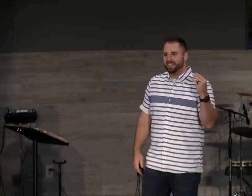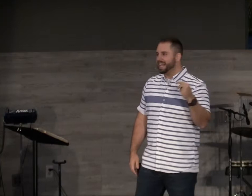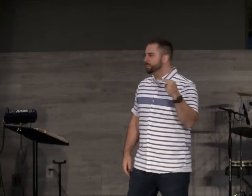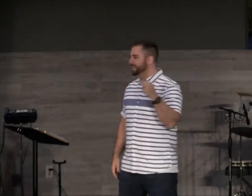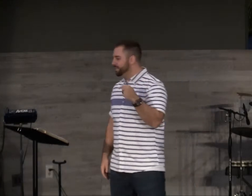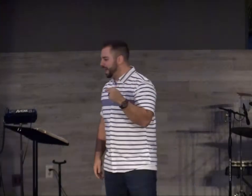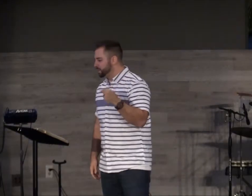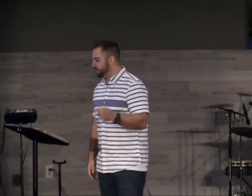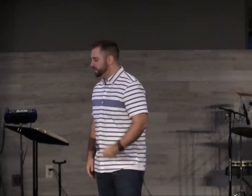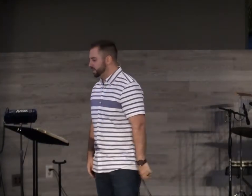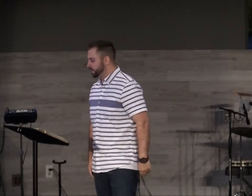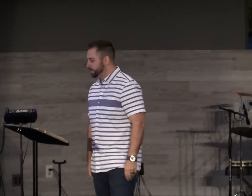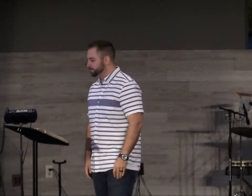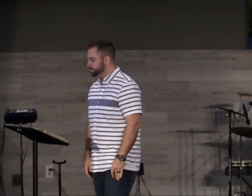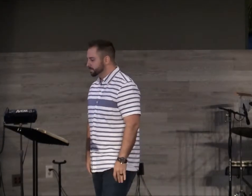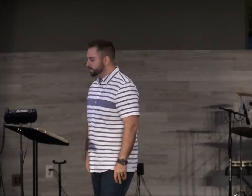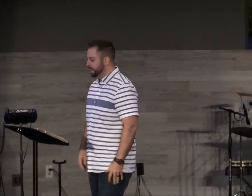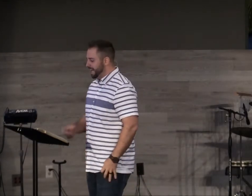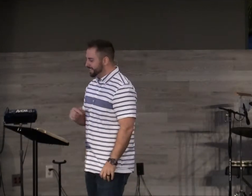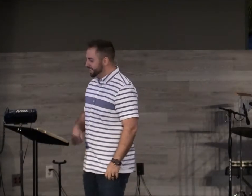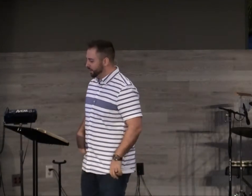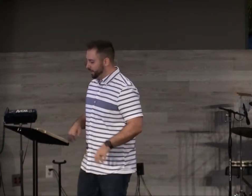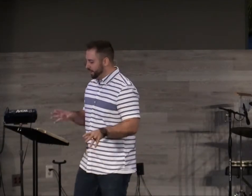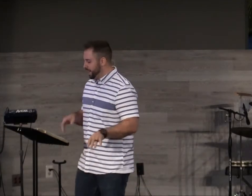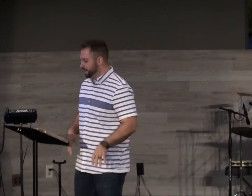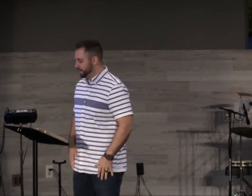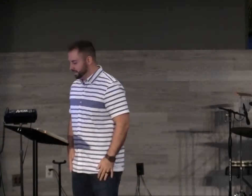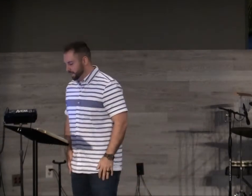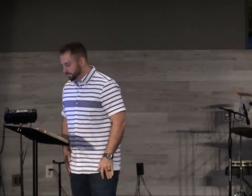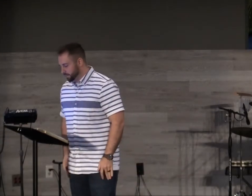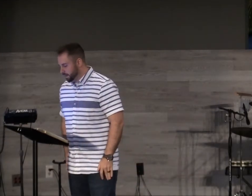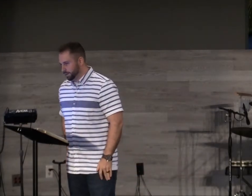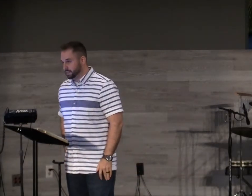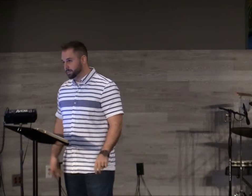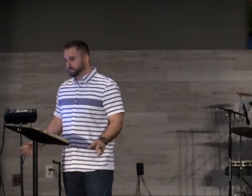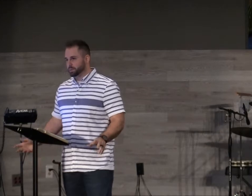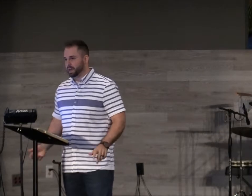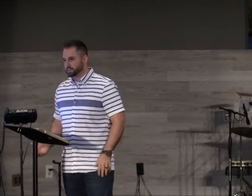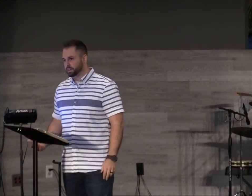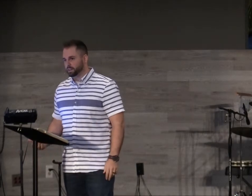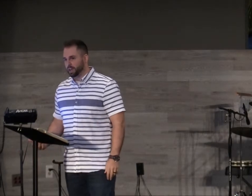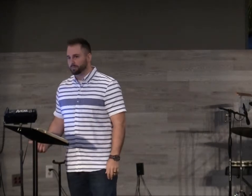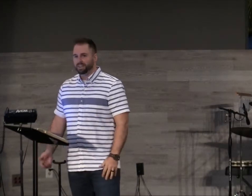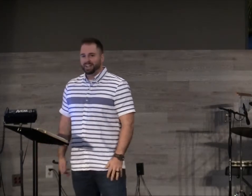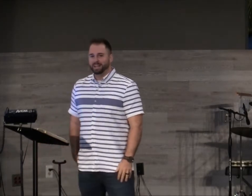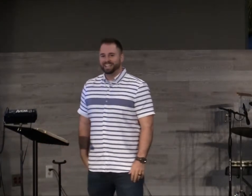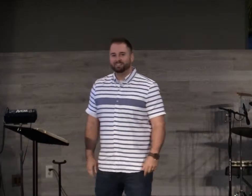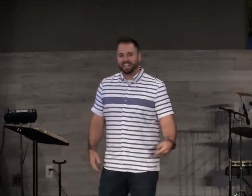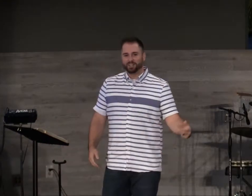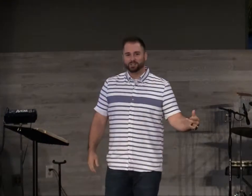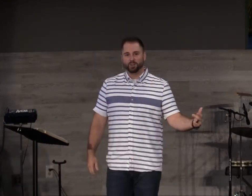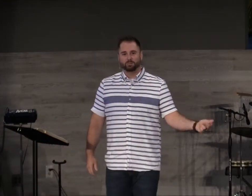Jesus. And that's what Levi was willing to do. As I said earlier, I kind of let it slip. I wanted it to be a surprise if you didn't know.